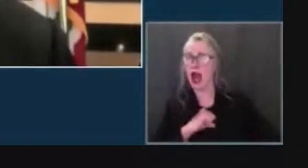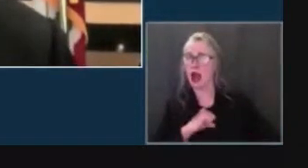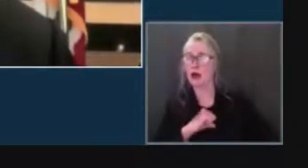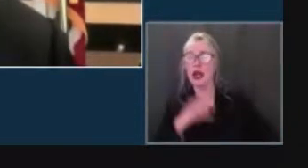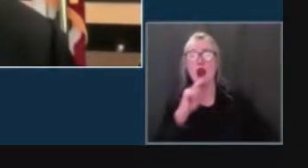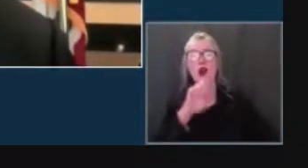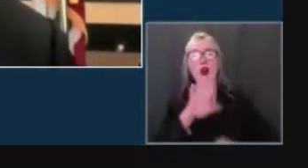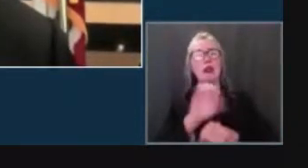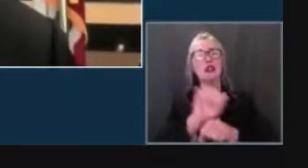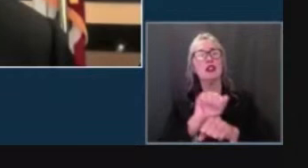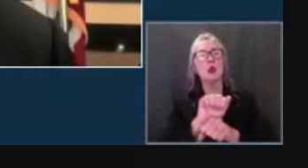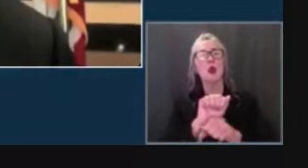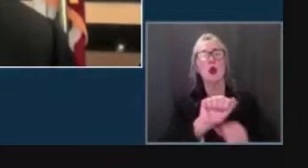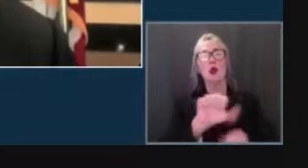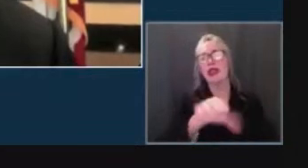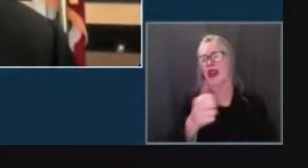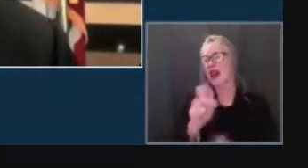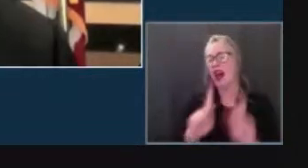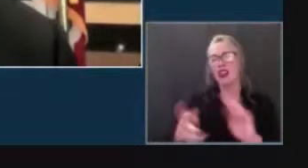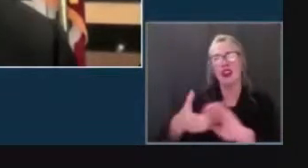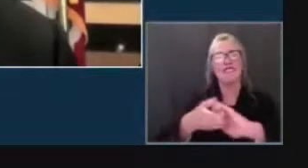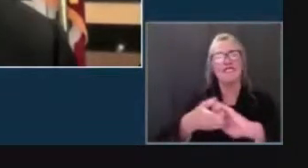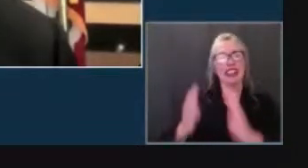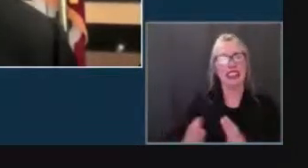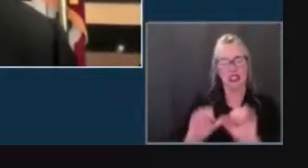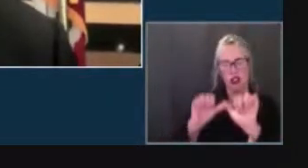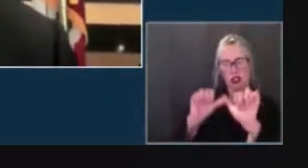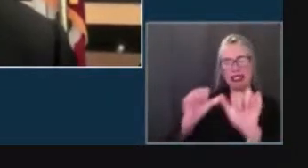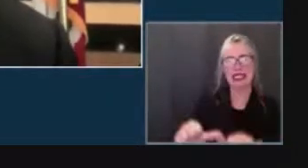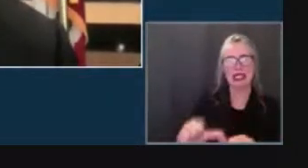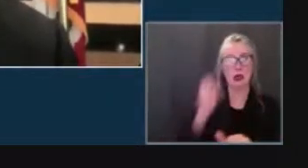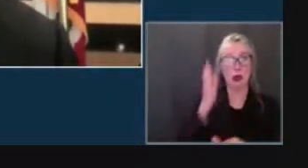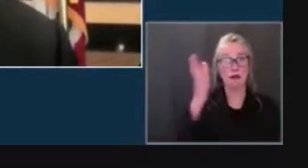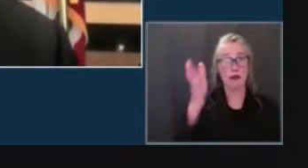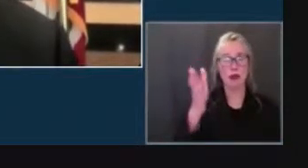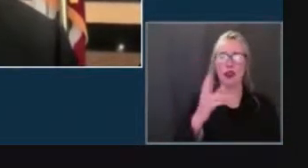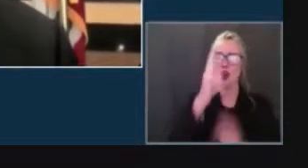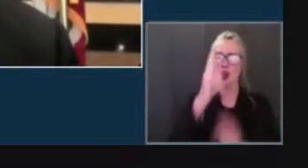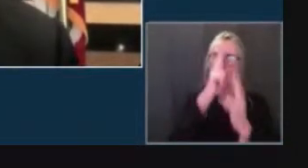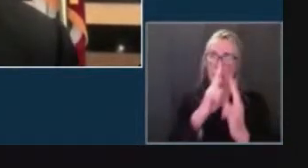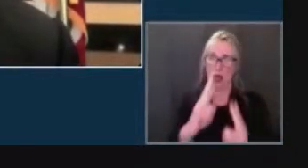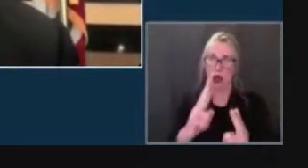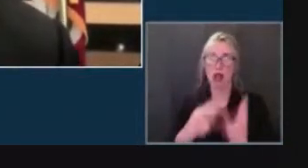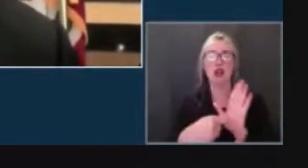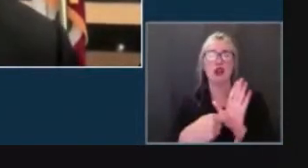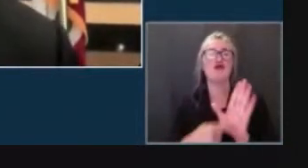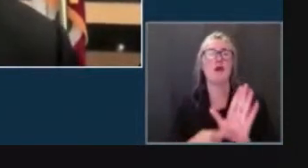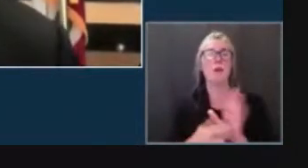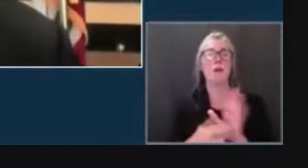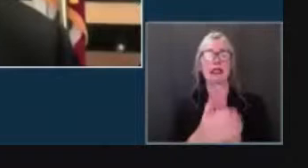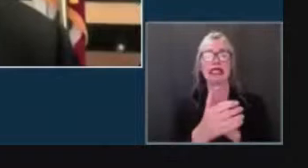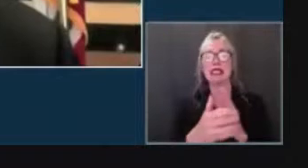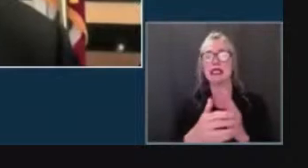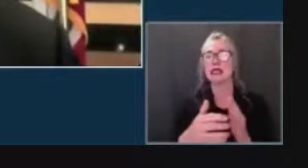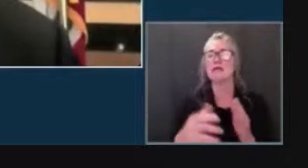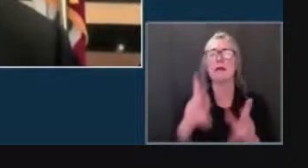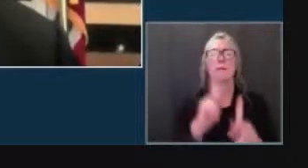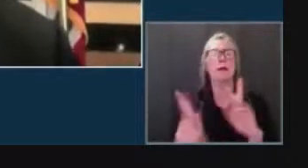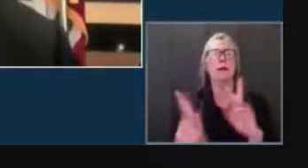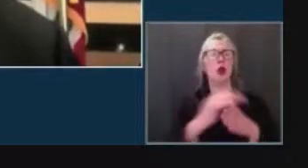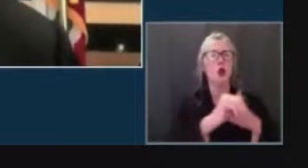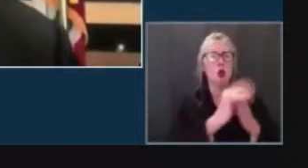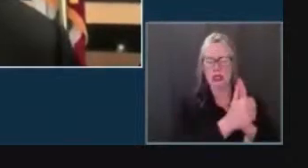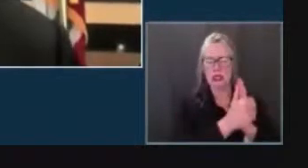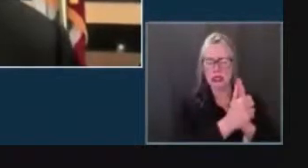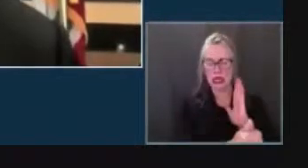affiliates to continue that work into the future. It's a true honor to represent the skilled, trained, and productive women and